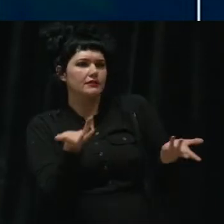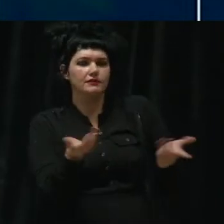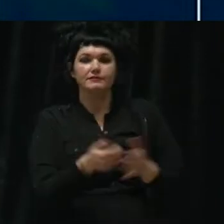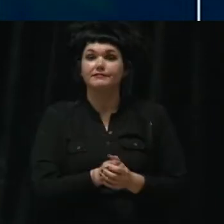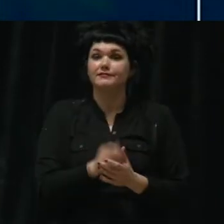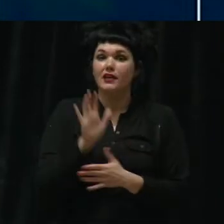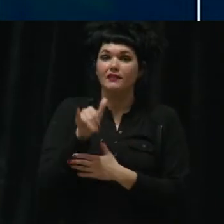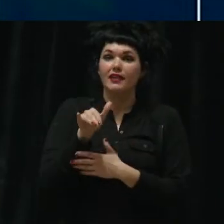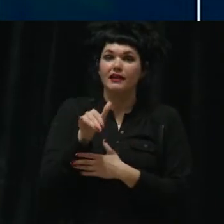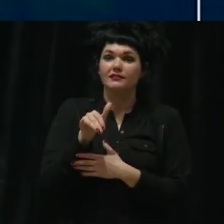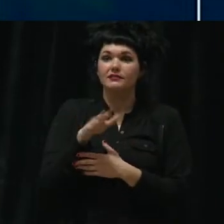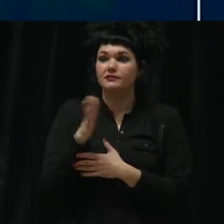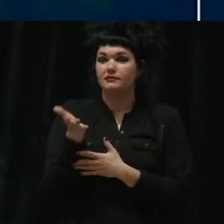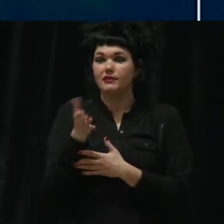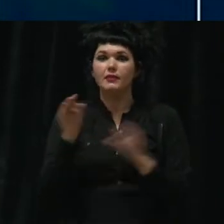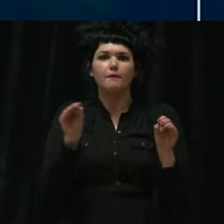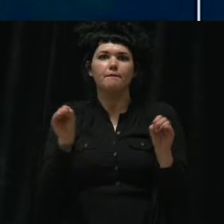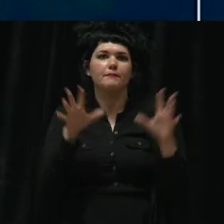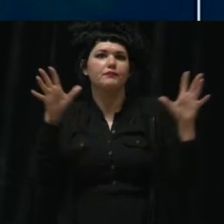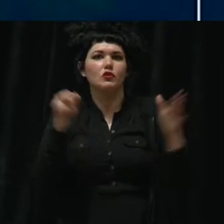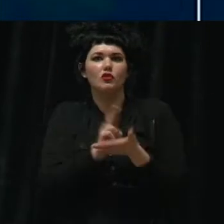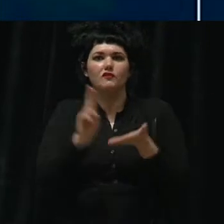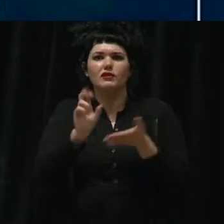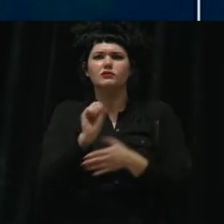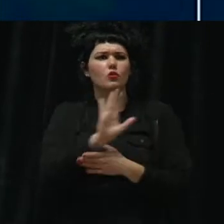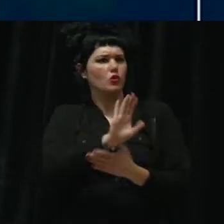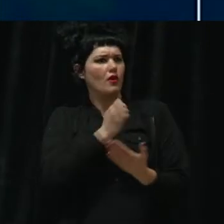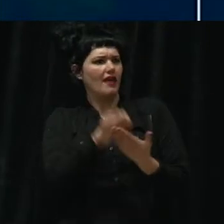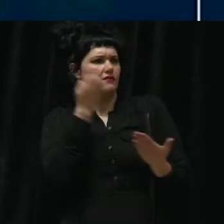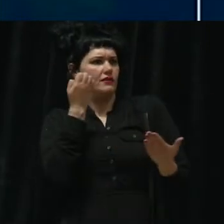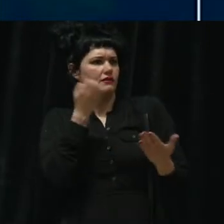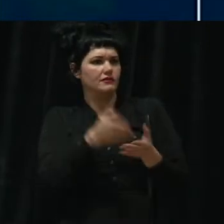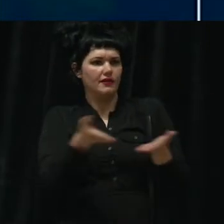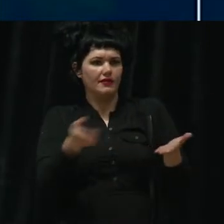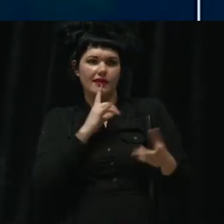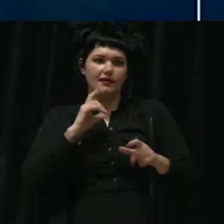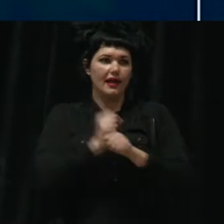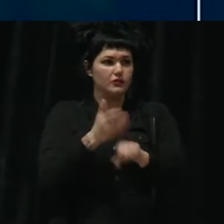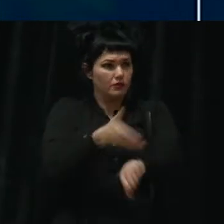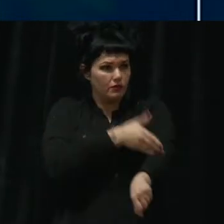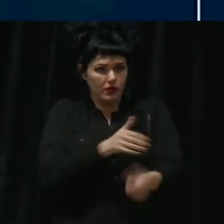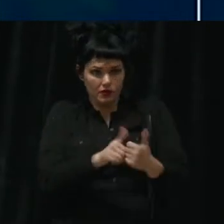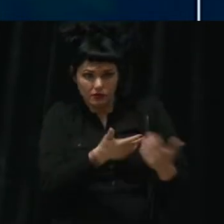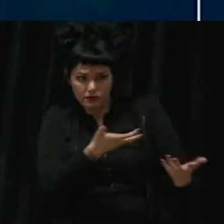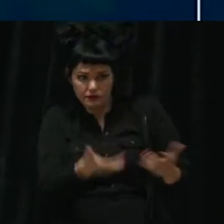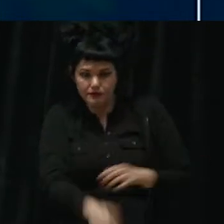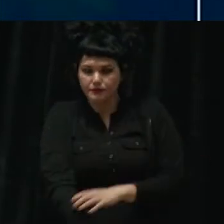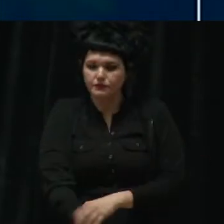empirical university, so what is your evidence that things have actually progressed?